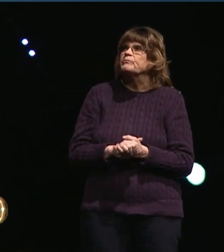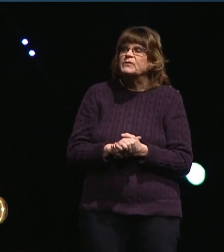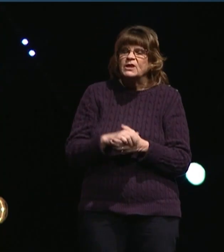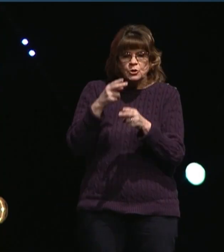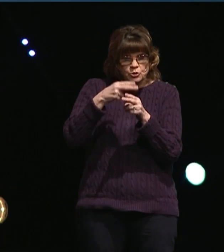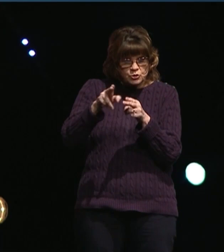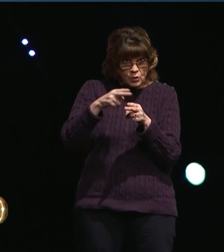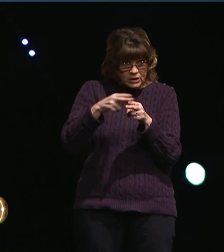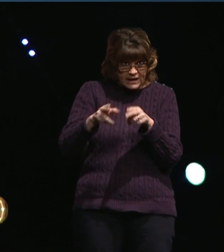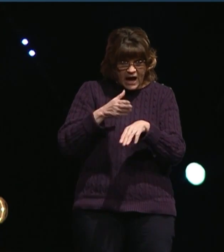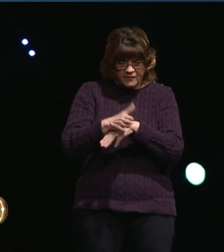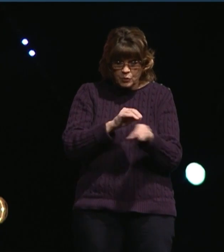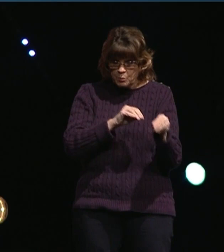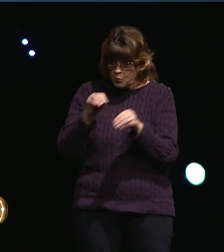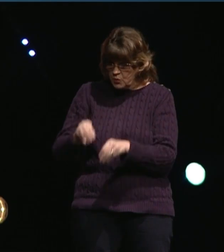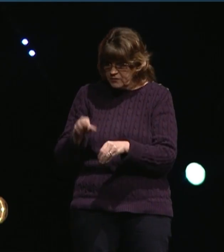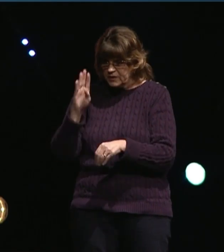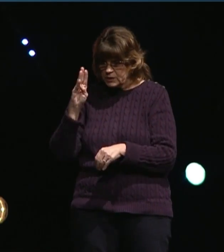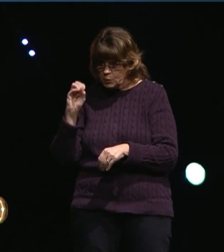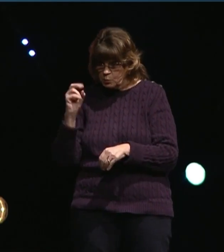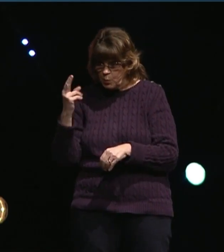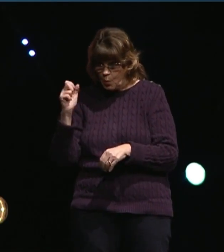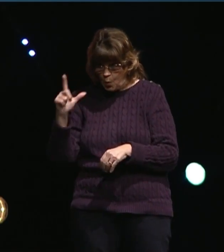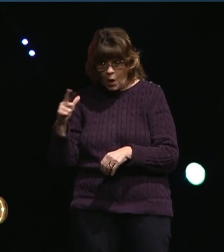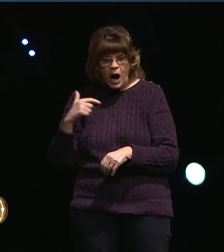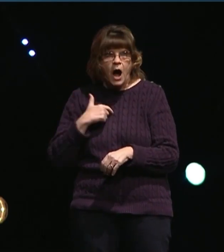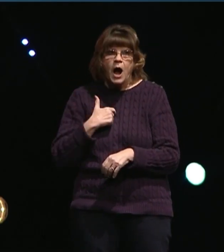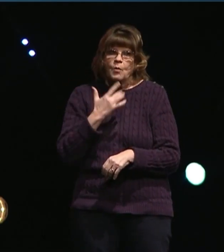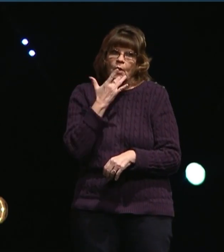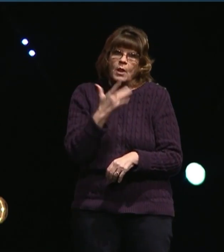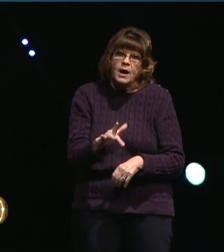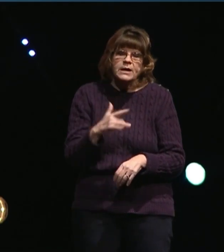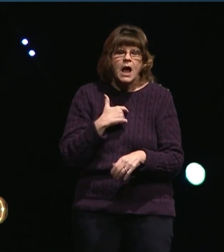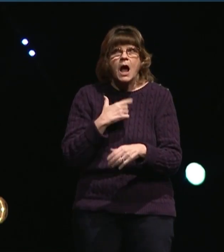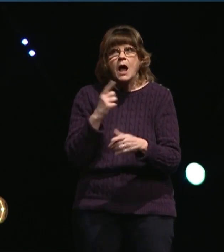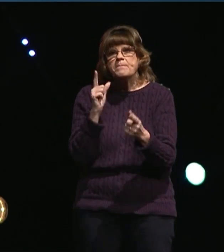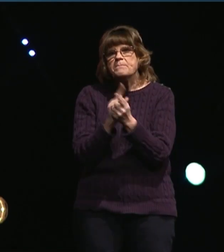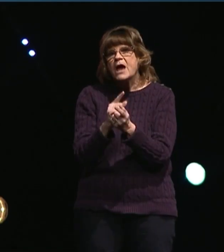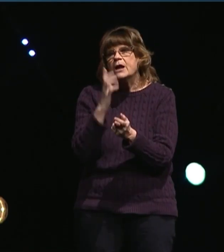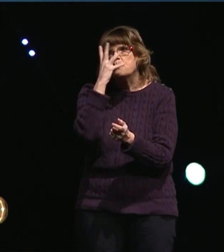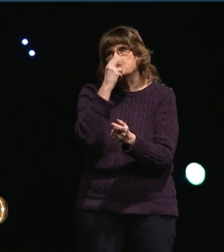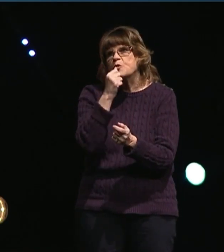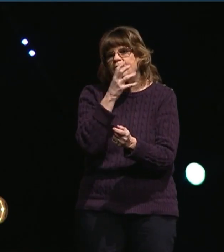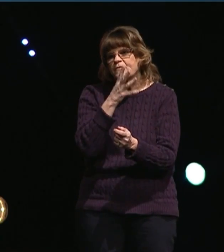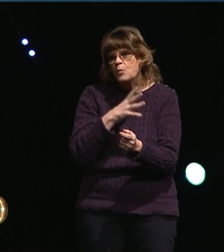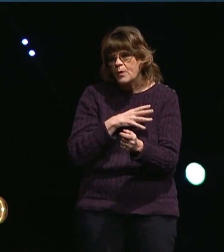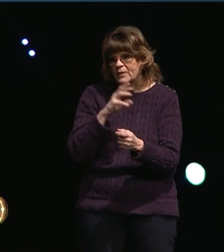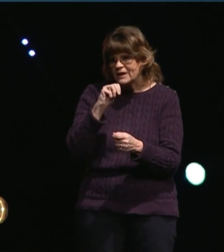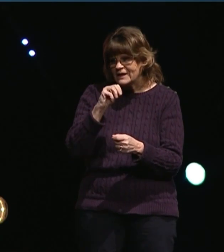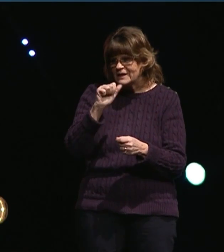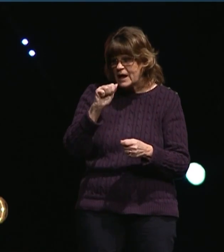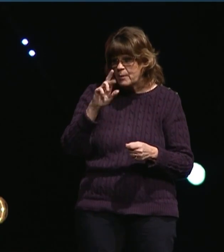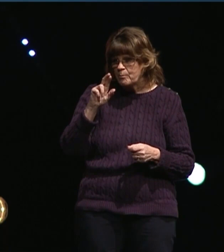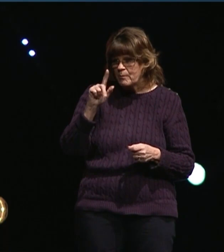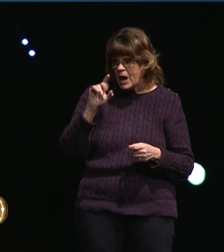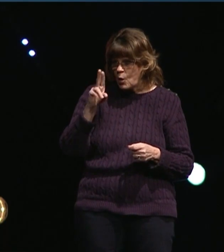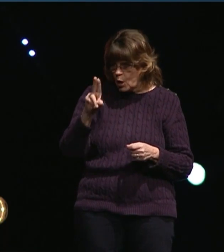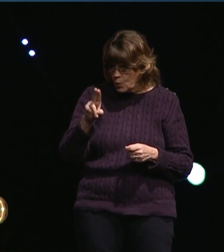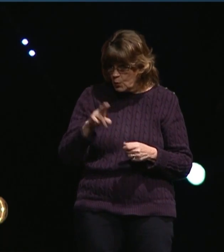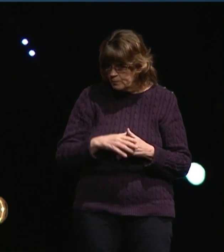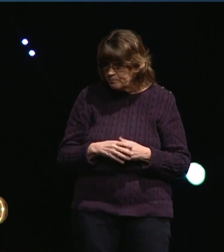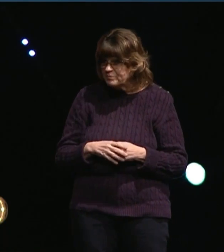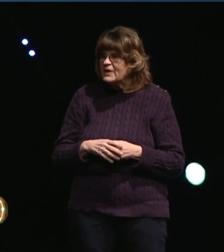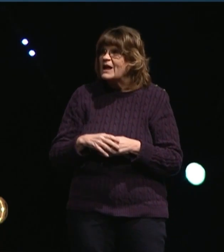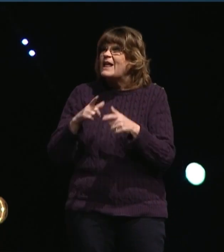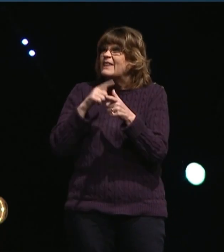Shortly after moving to Bohol, I had the good fortune to meet a beautiful young lady by the name of Mary Lou. Within